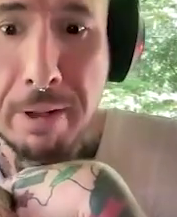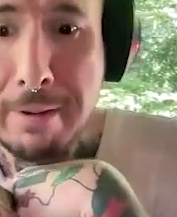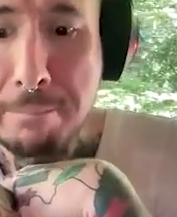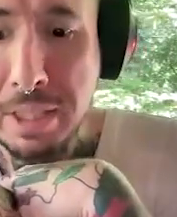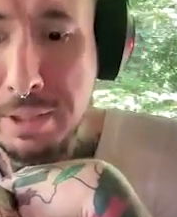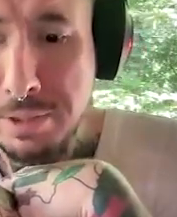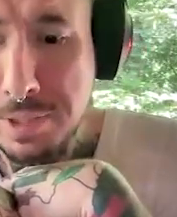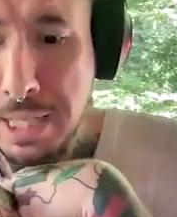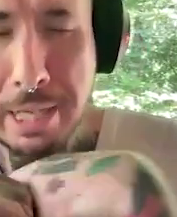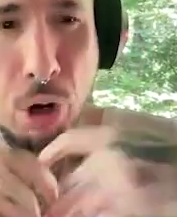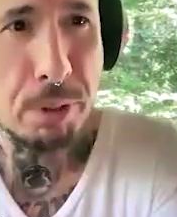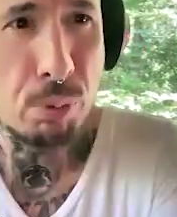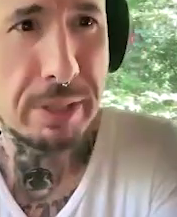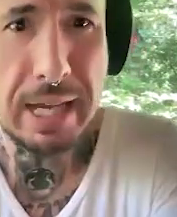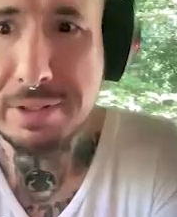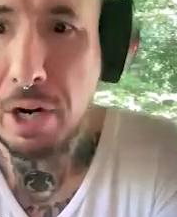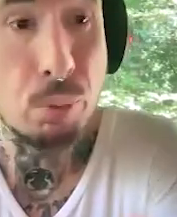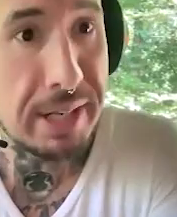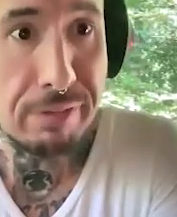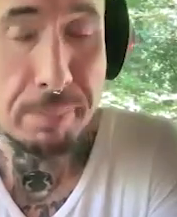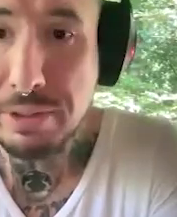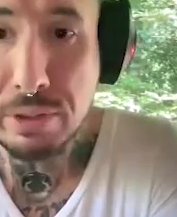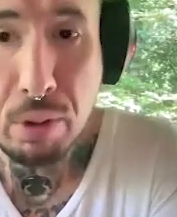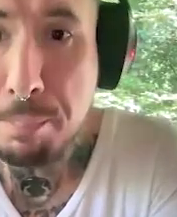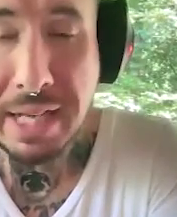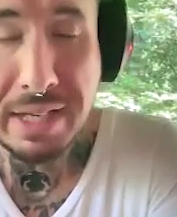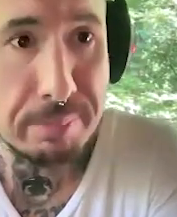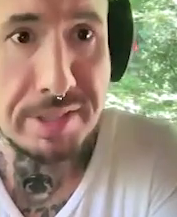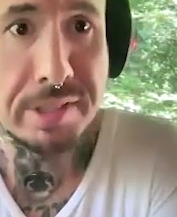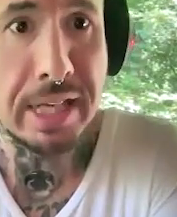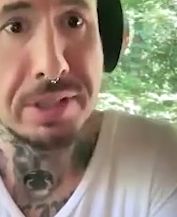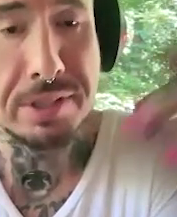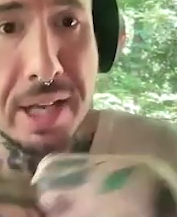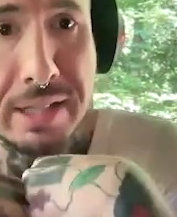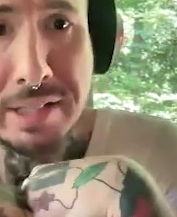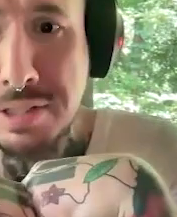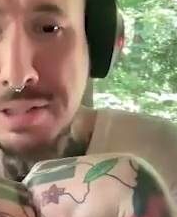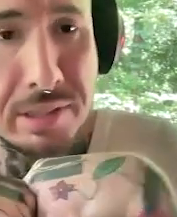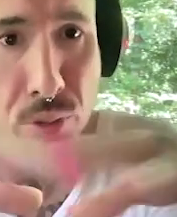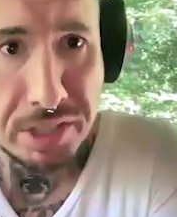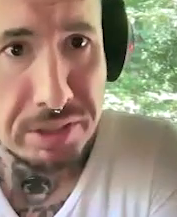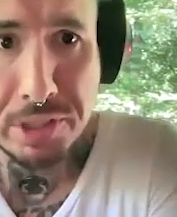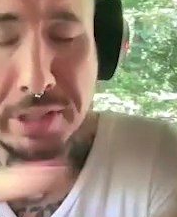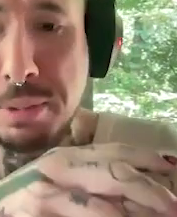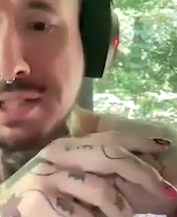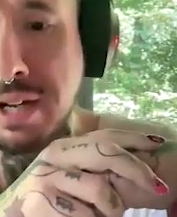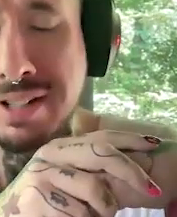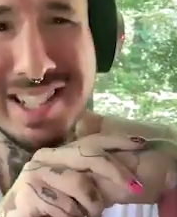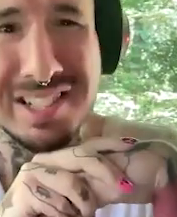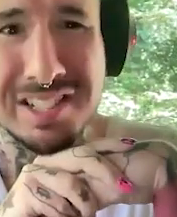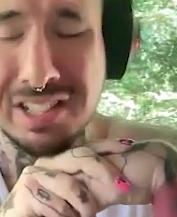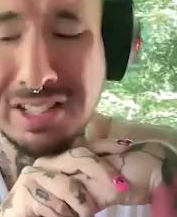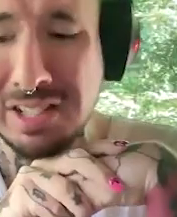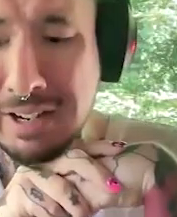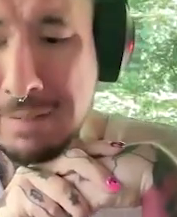talked about. Because I hope you realize already from these two amazing presentations and this research that has been done